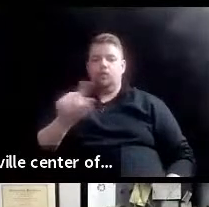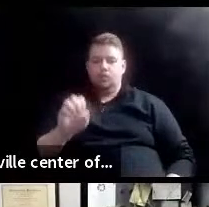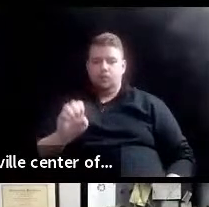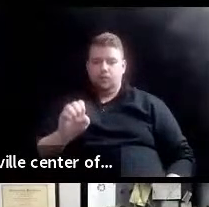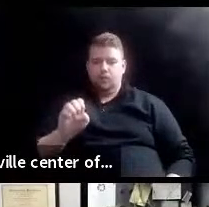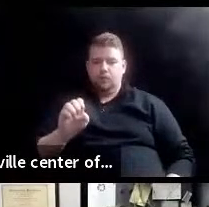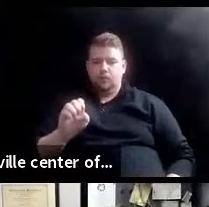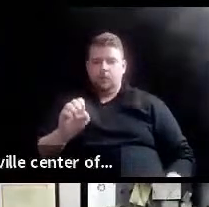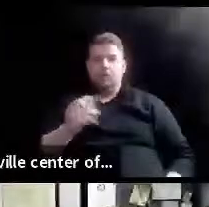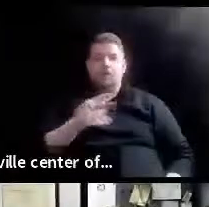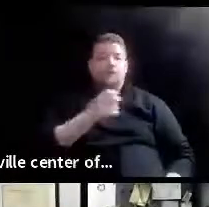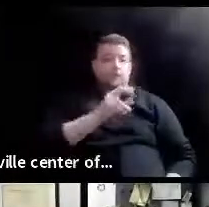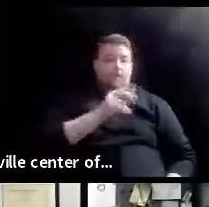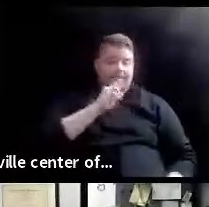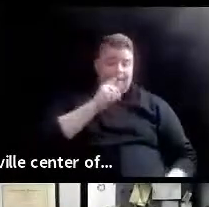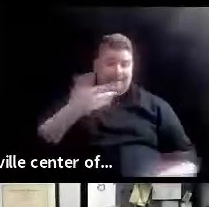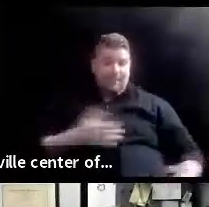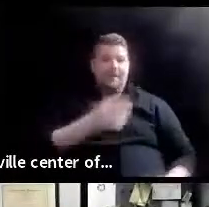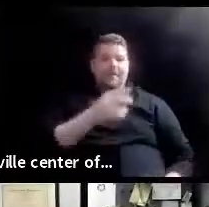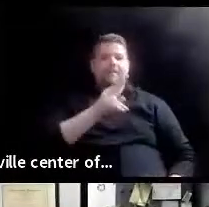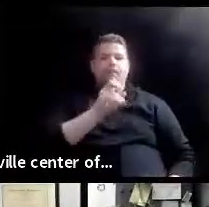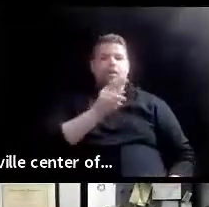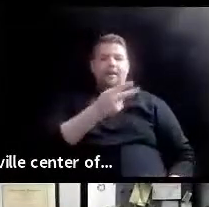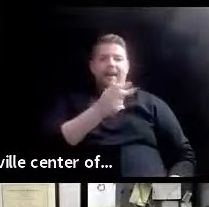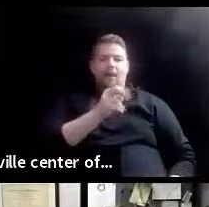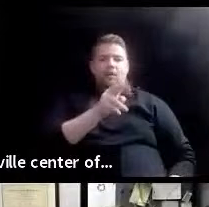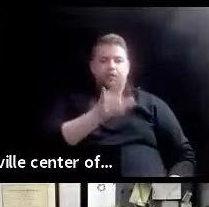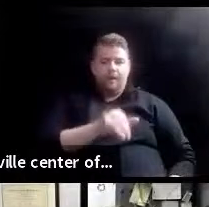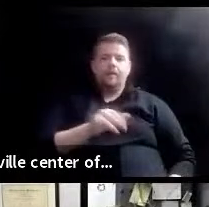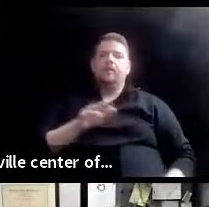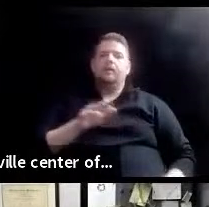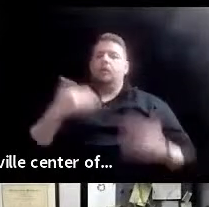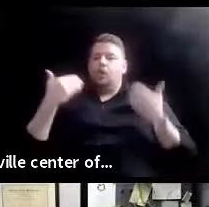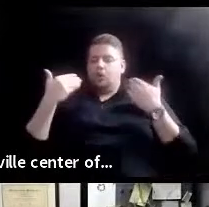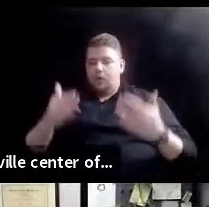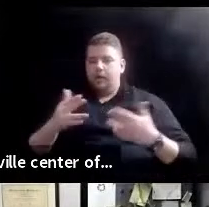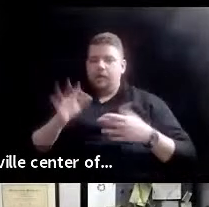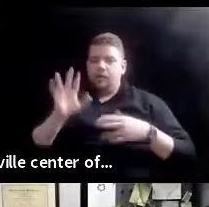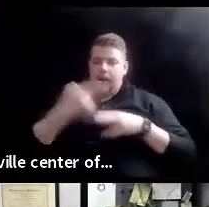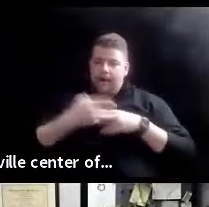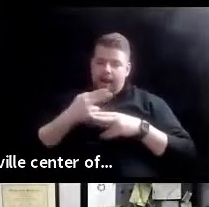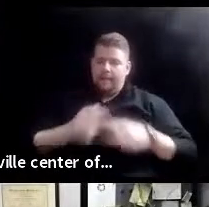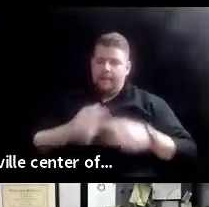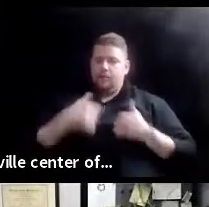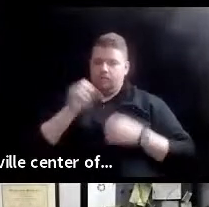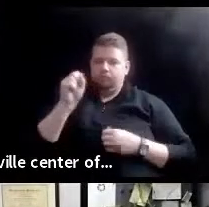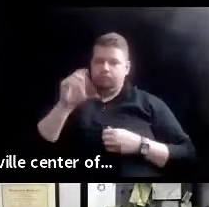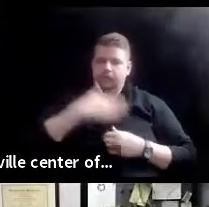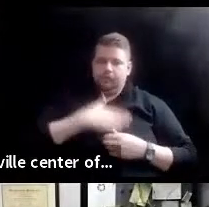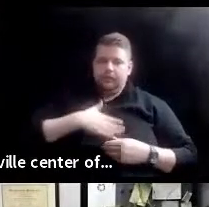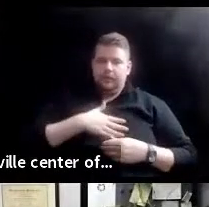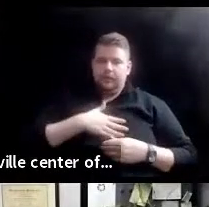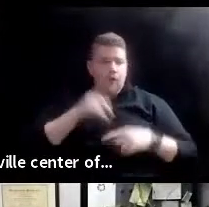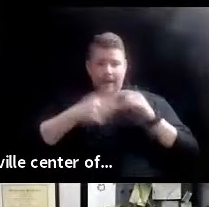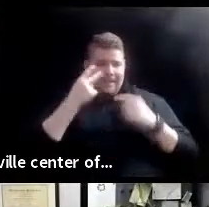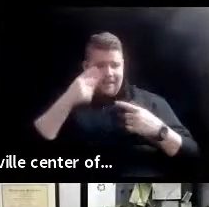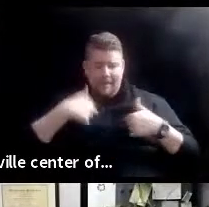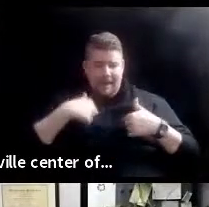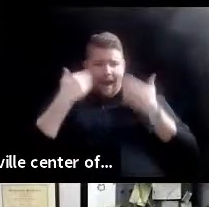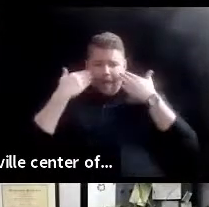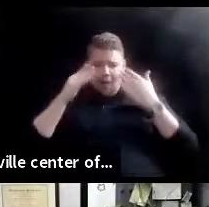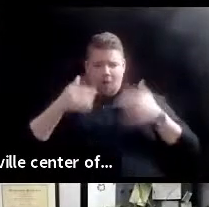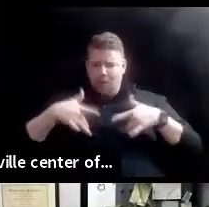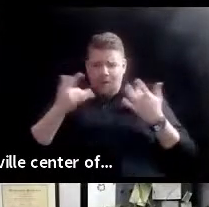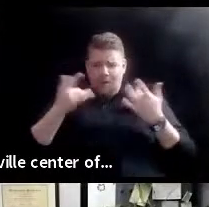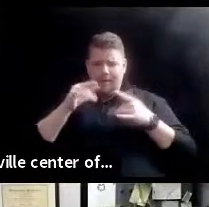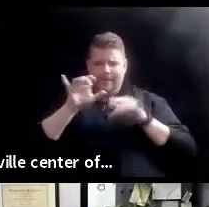I am here. Okay, all right. Well, then go ahead and you can say your name and your address as well, sir. You can't see me. I don't know what's wrong